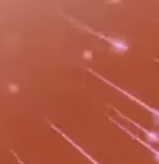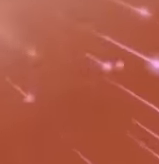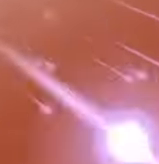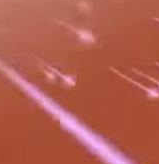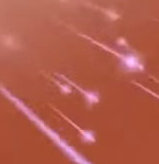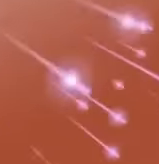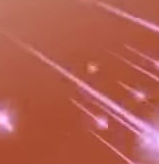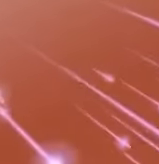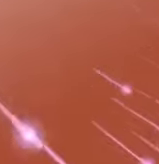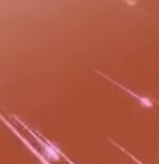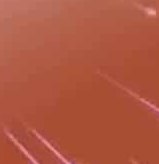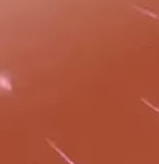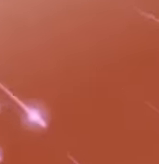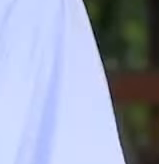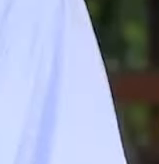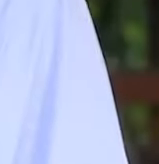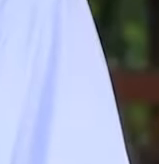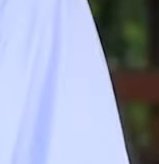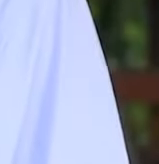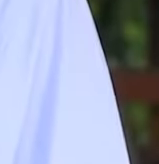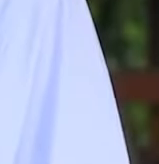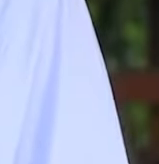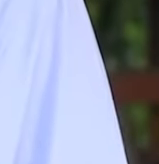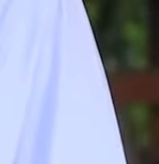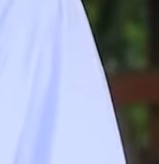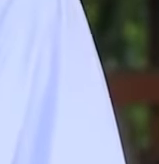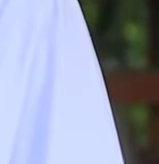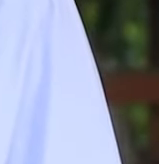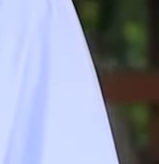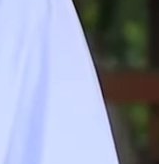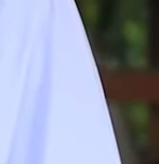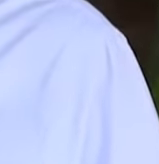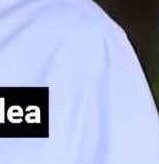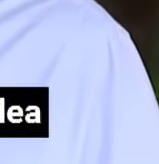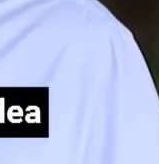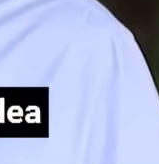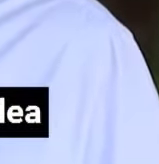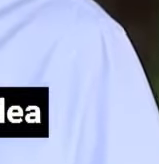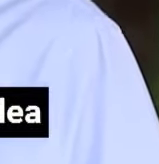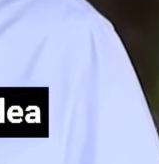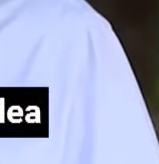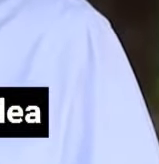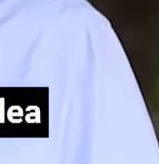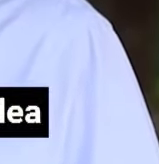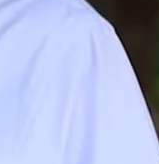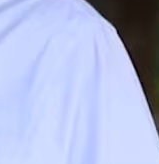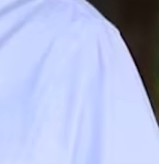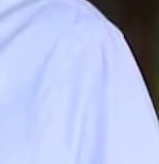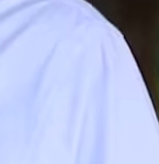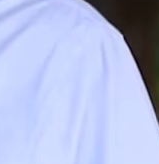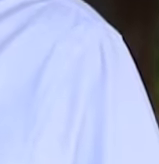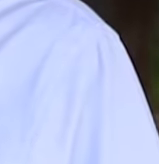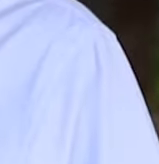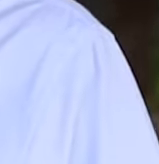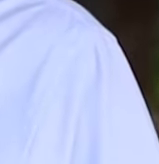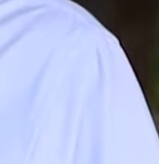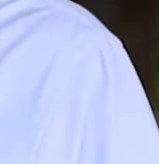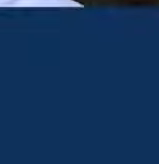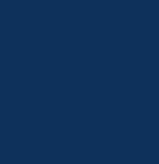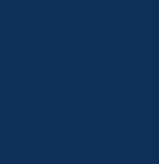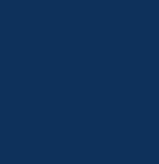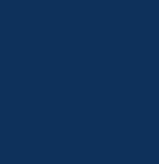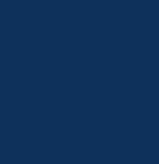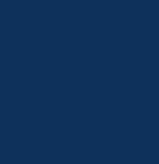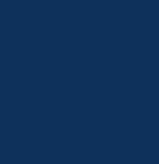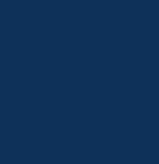gmanetwork.com/AllOutPopQuizPanalo for more details. Hi, I'm Howie Severino. My colleagues and I developed this idea of creating a podcast